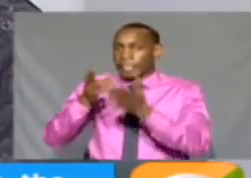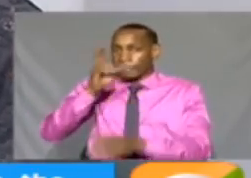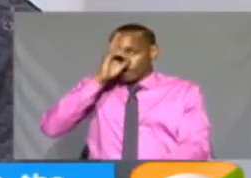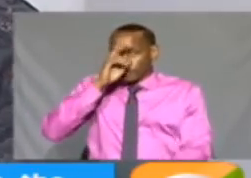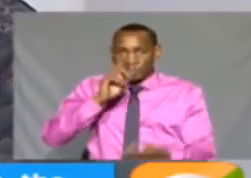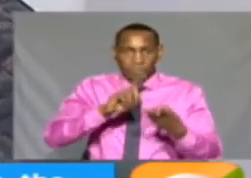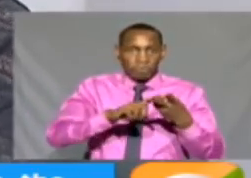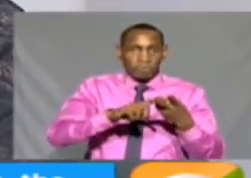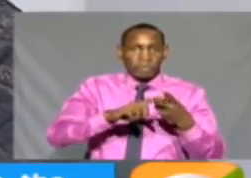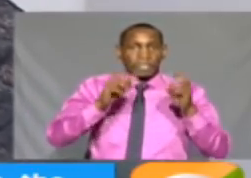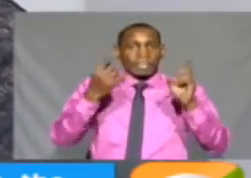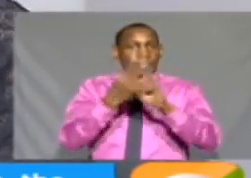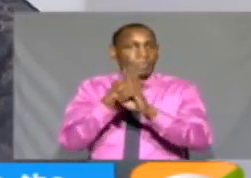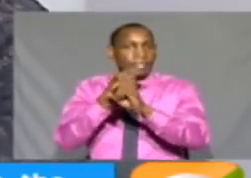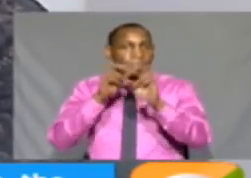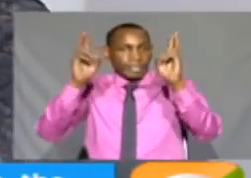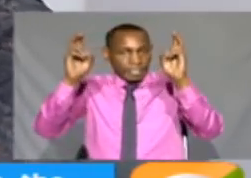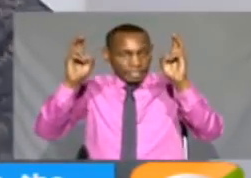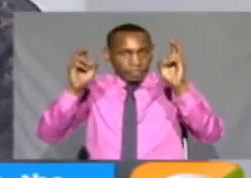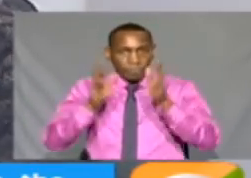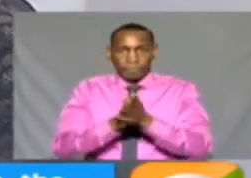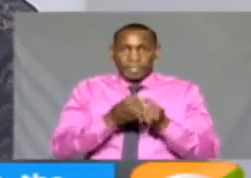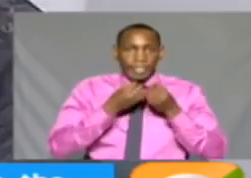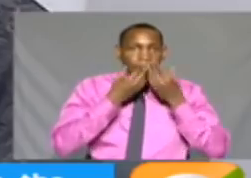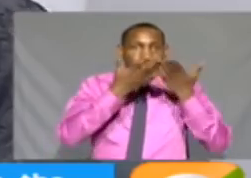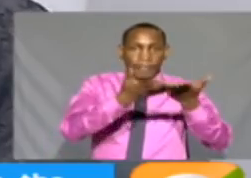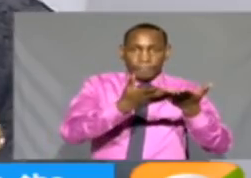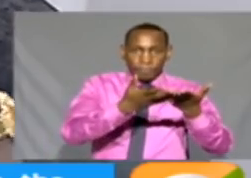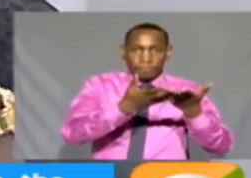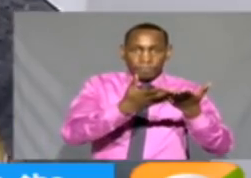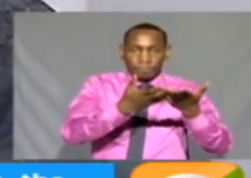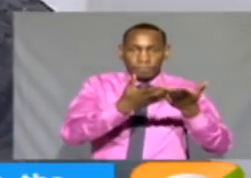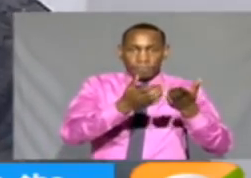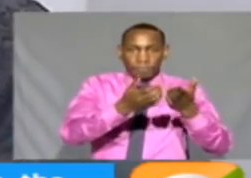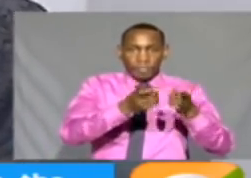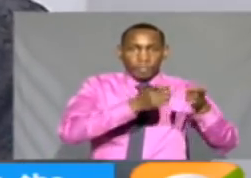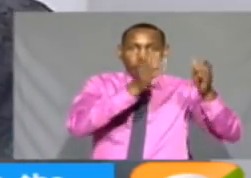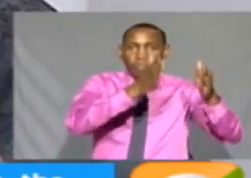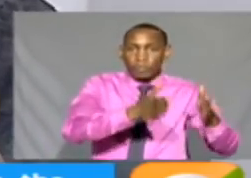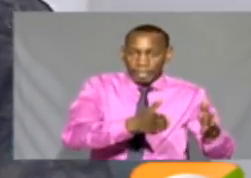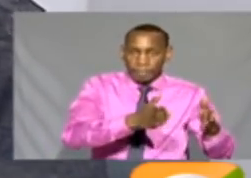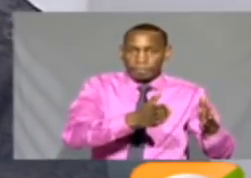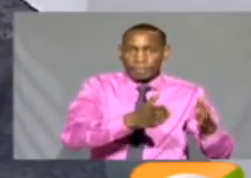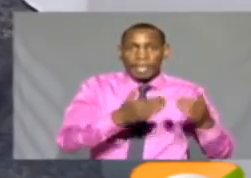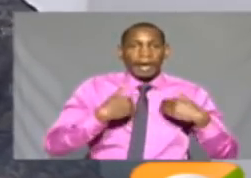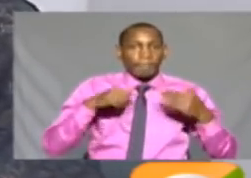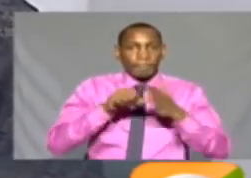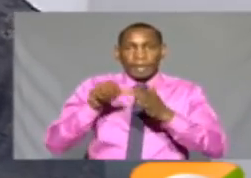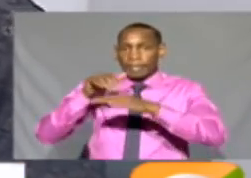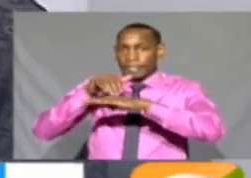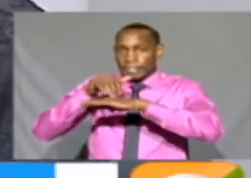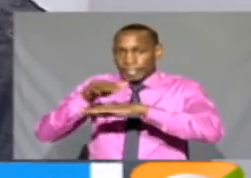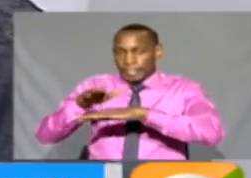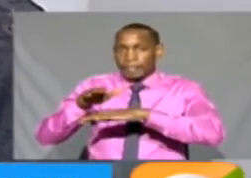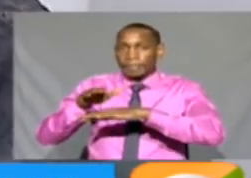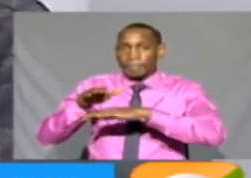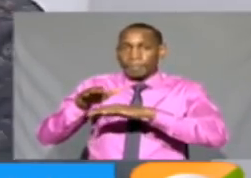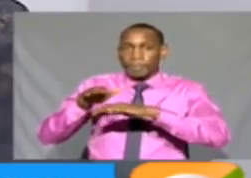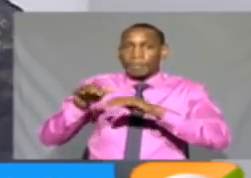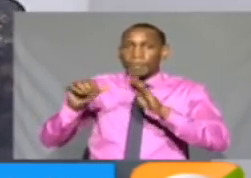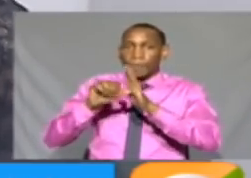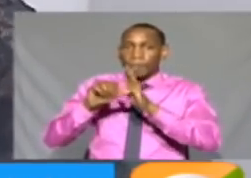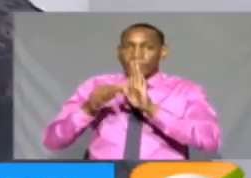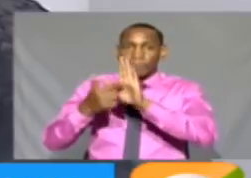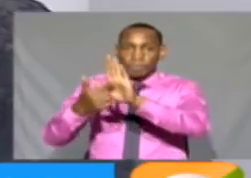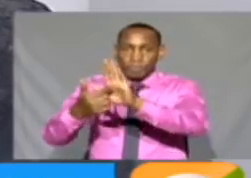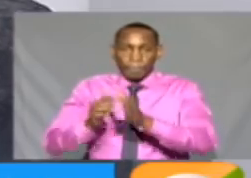have this issue, or we have that issue, and alert the coxswain and say, there is a problem here, send out a distress signal. But I just